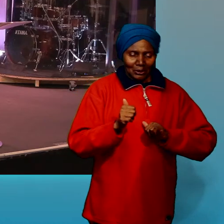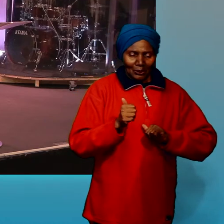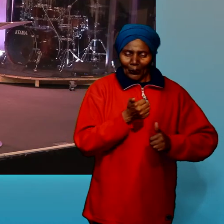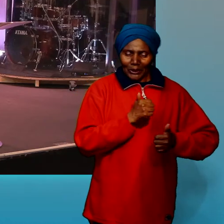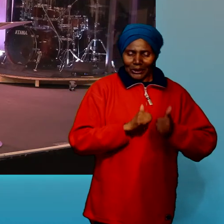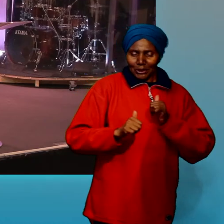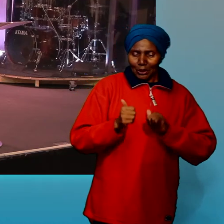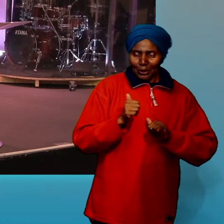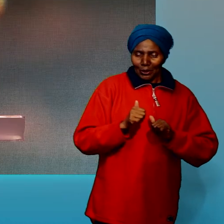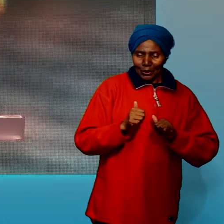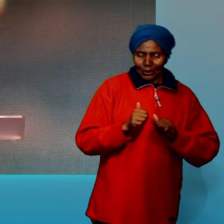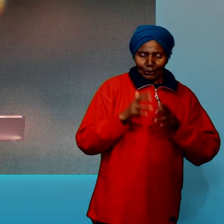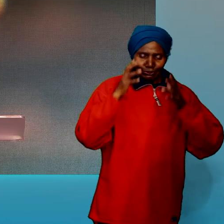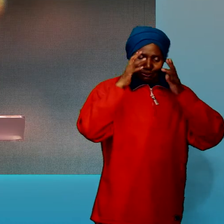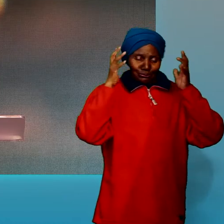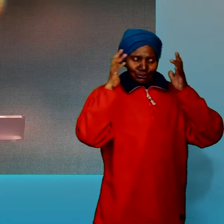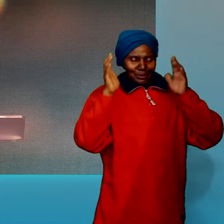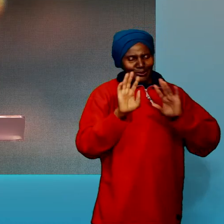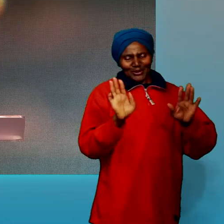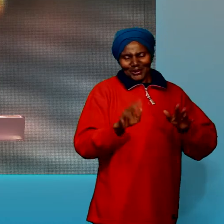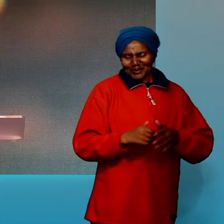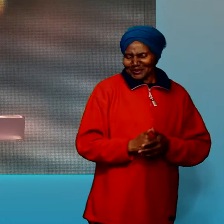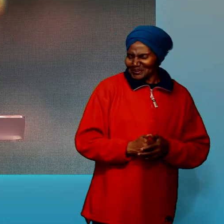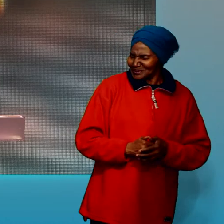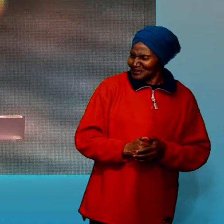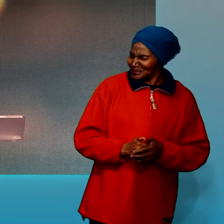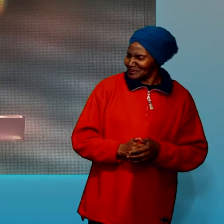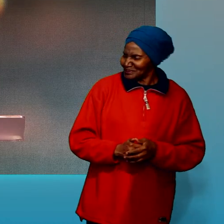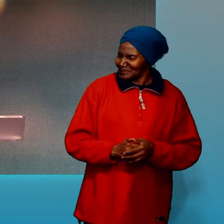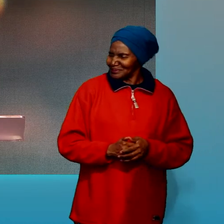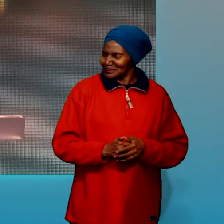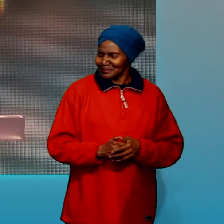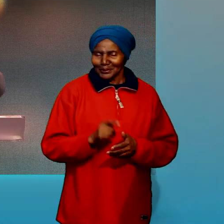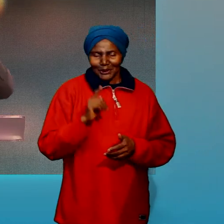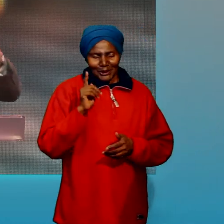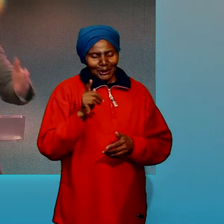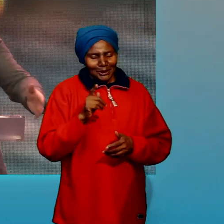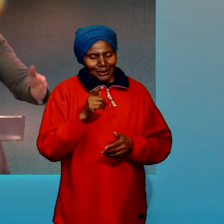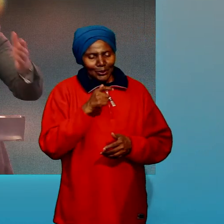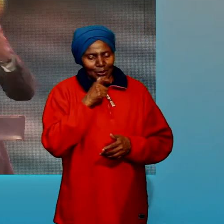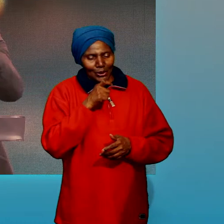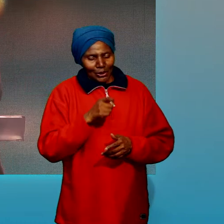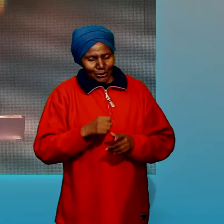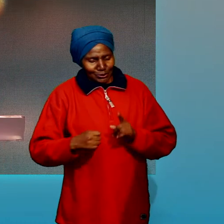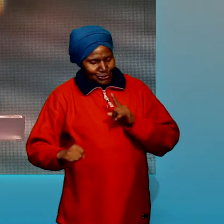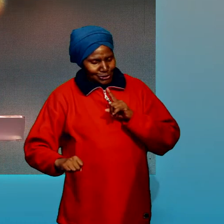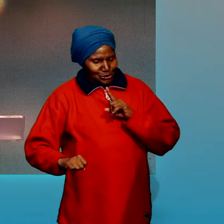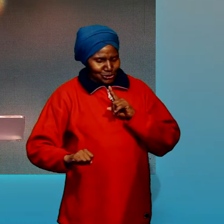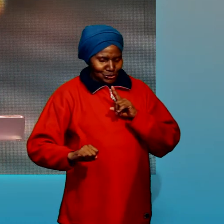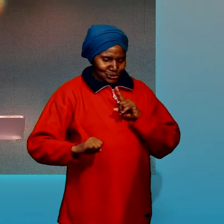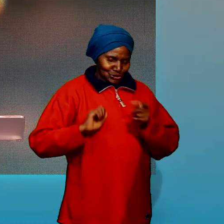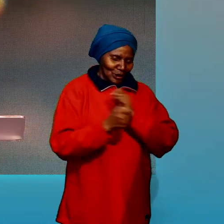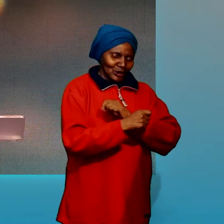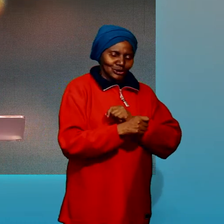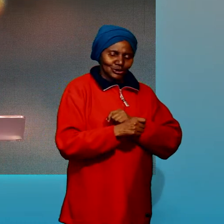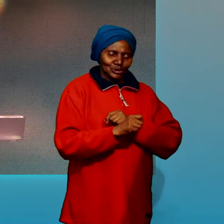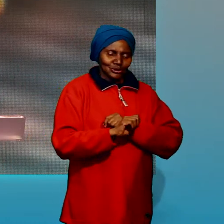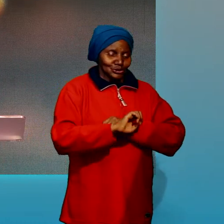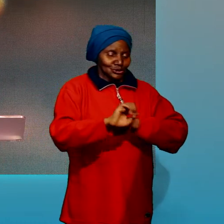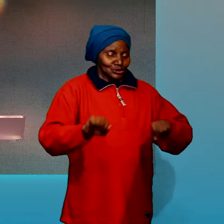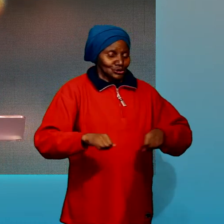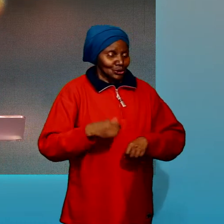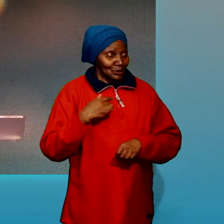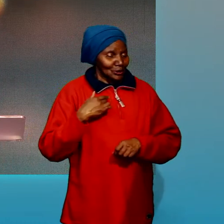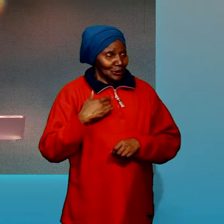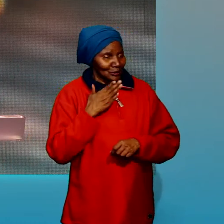a situation in your life that has the opportunity to totally change the trajectory of your destiny in your walk with